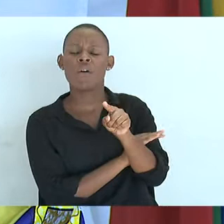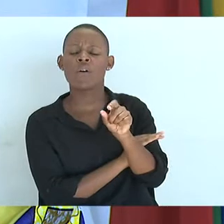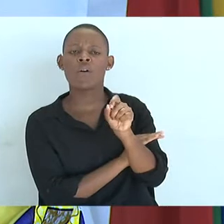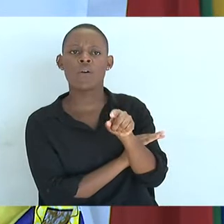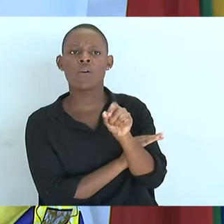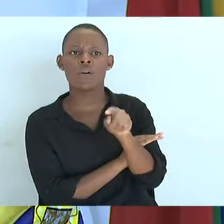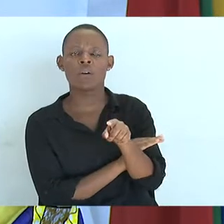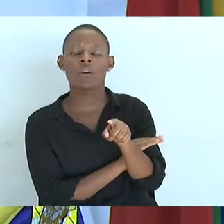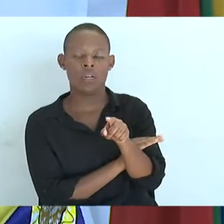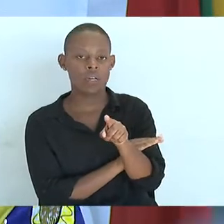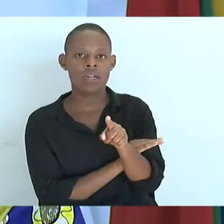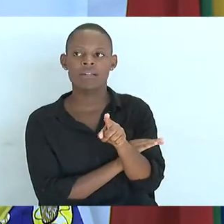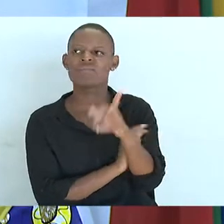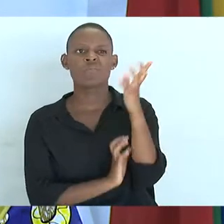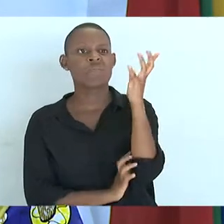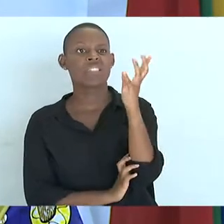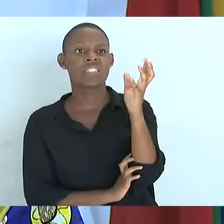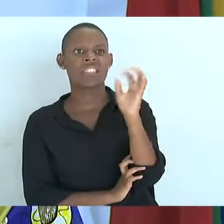is ready.